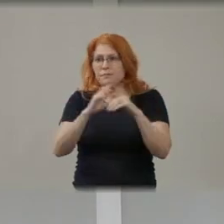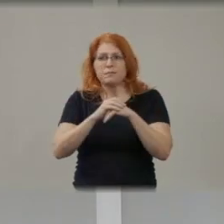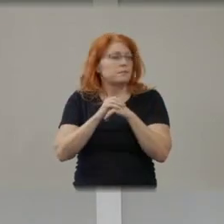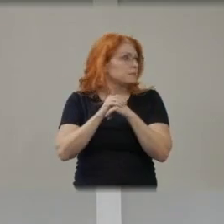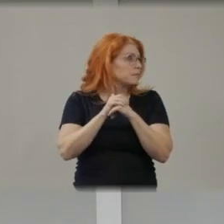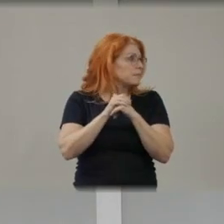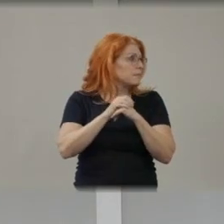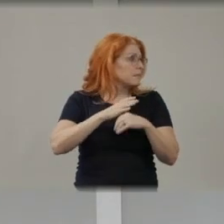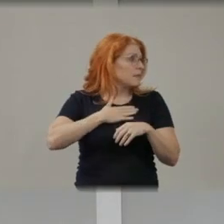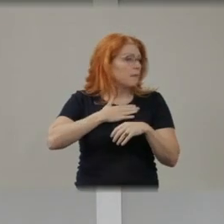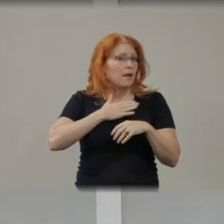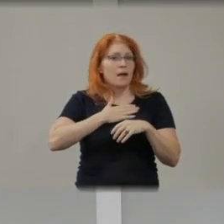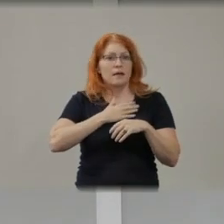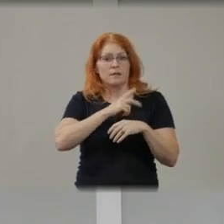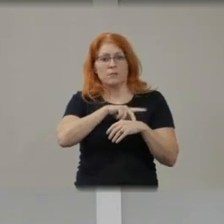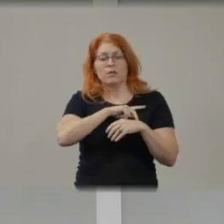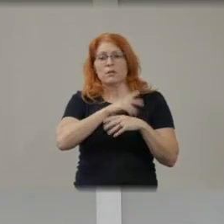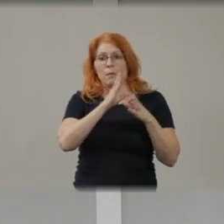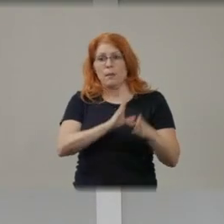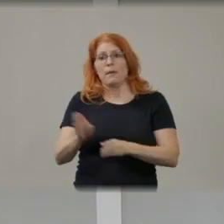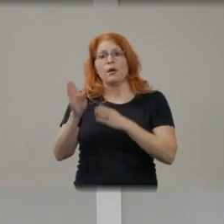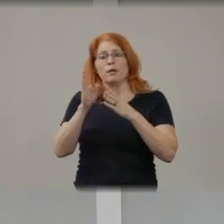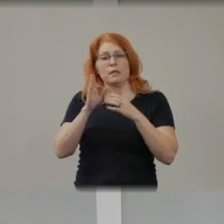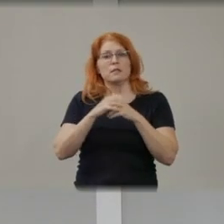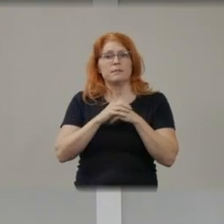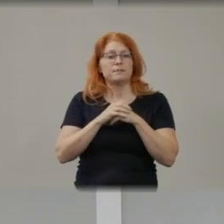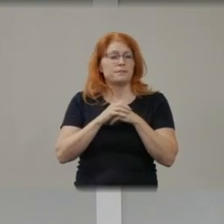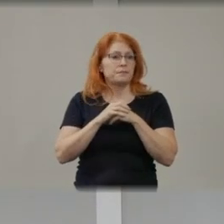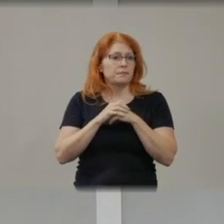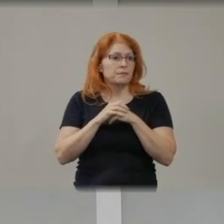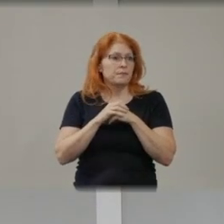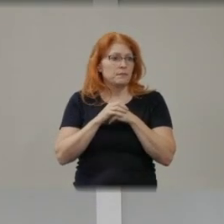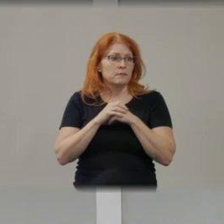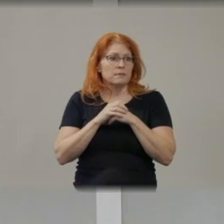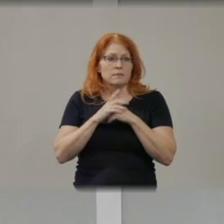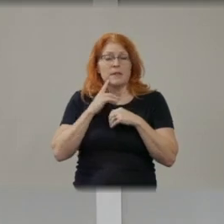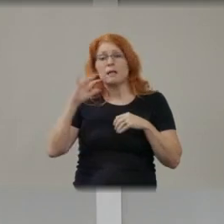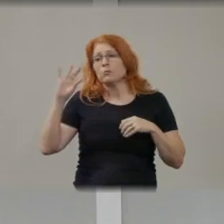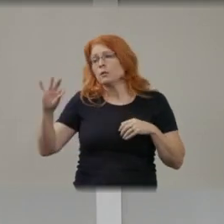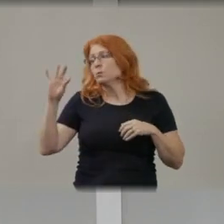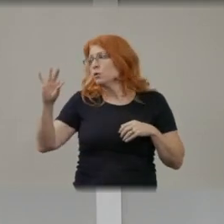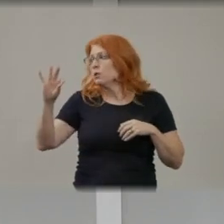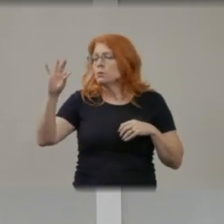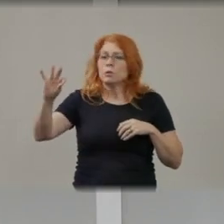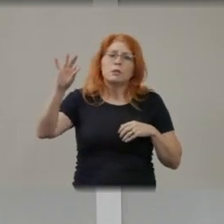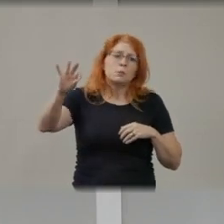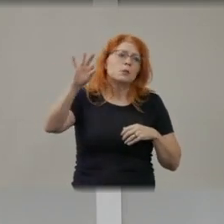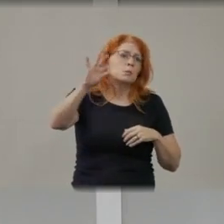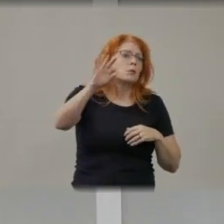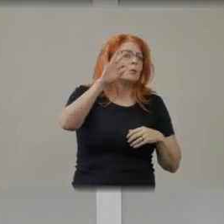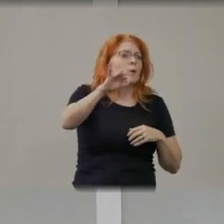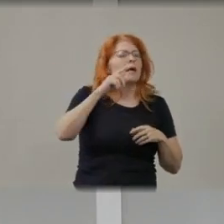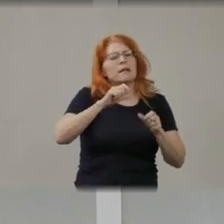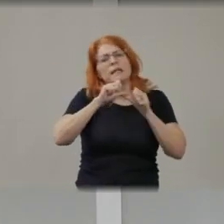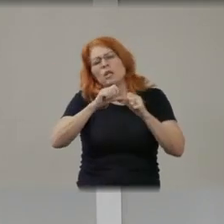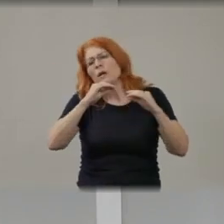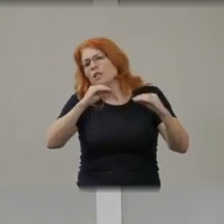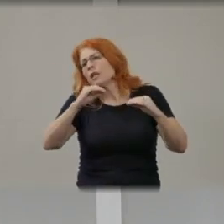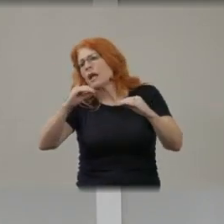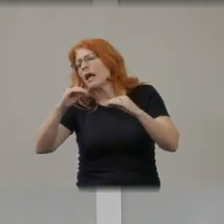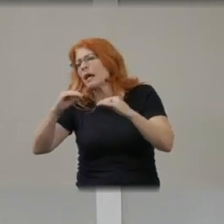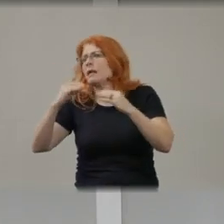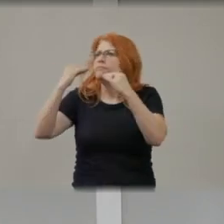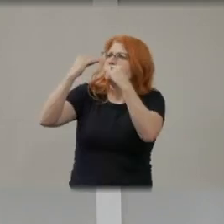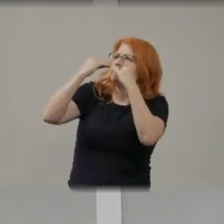I think mine's personal preparedness. We can preach and preach and preach and say, continue to get educated, make a